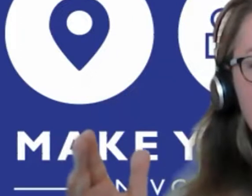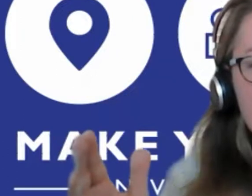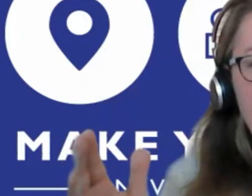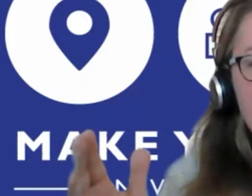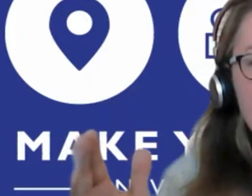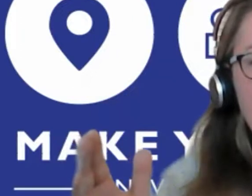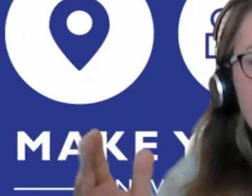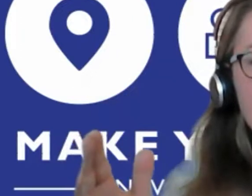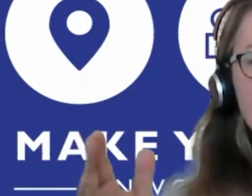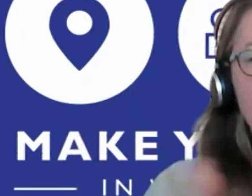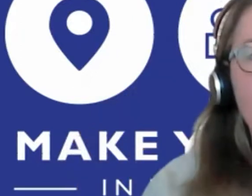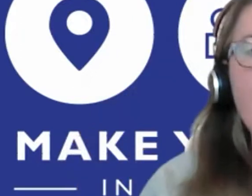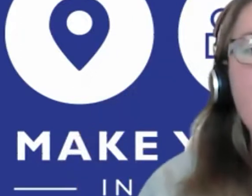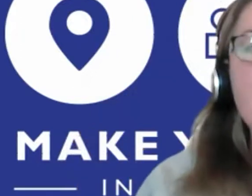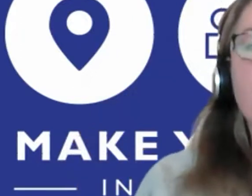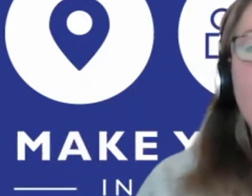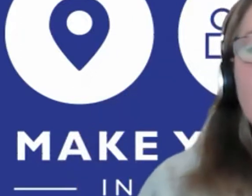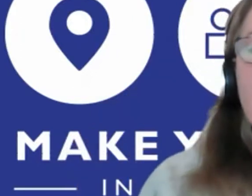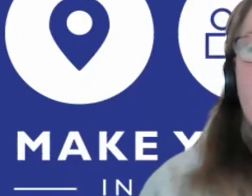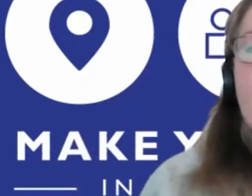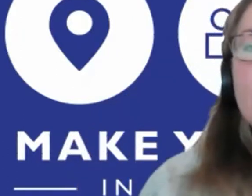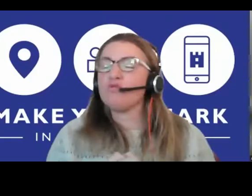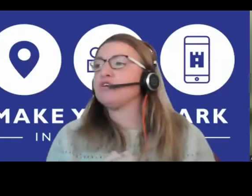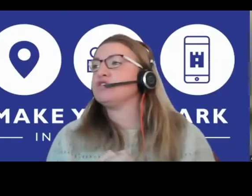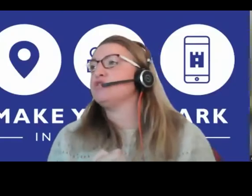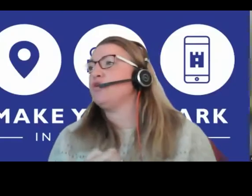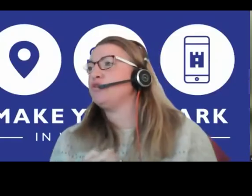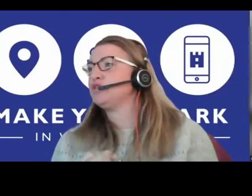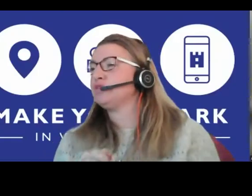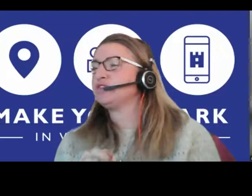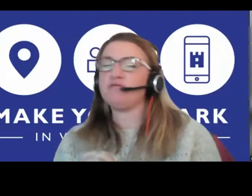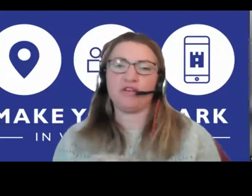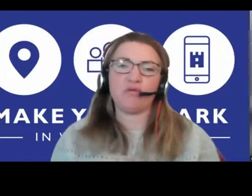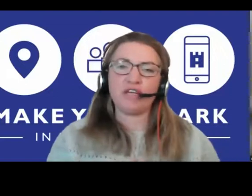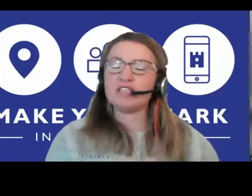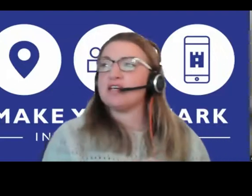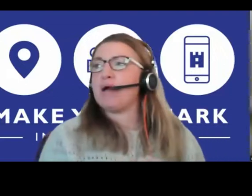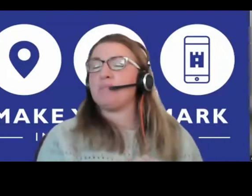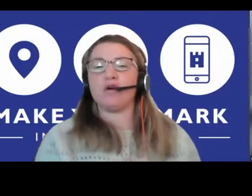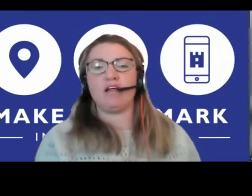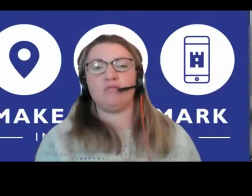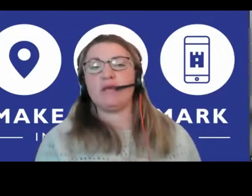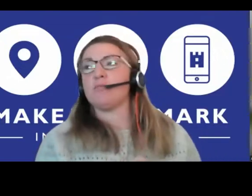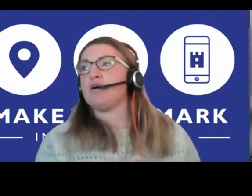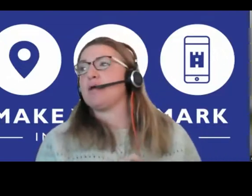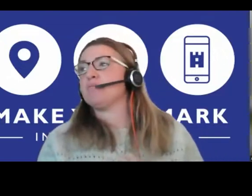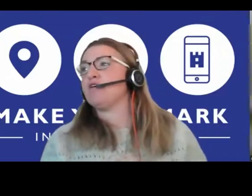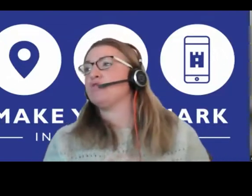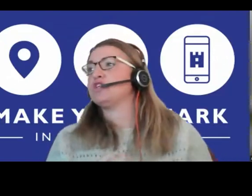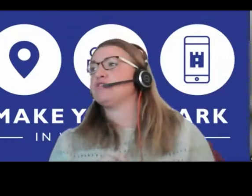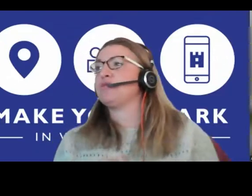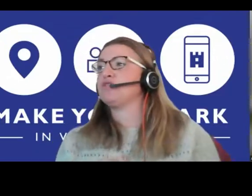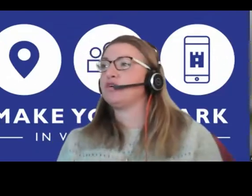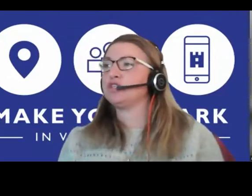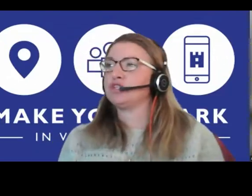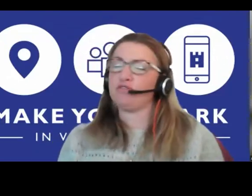three-part quiz, peppered in amongst today's programme. So I'm going to pass over to Audrey Wilson, fellow event team member and Make Your Mark member.